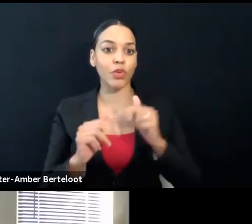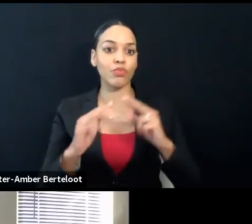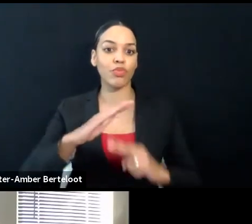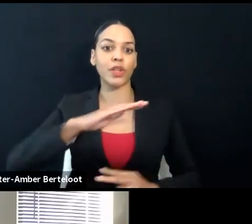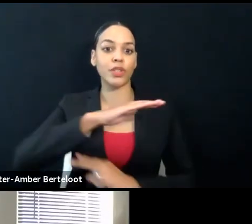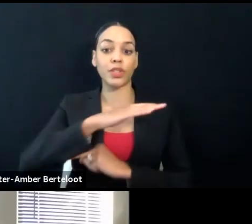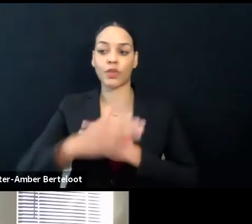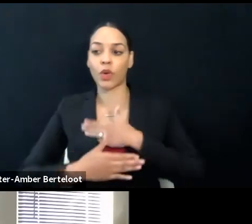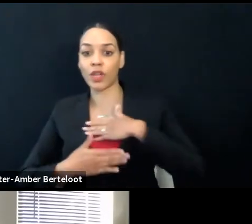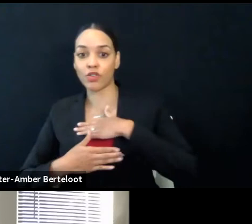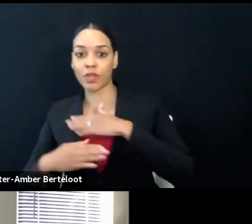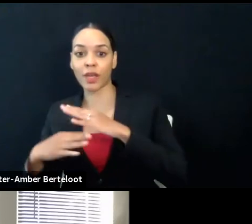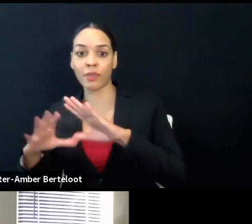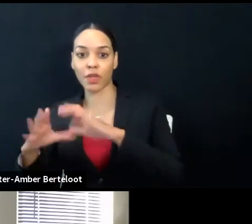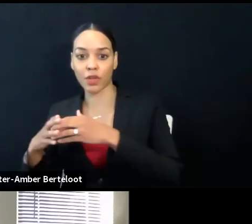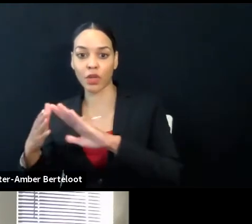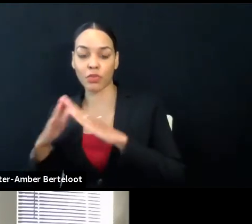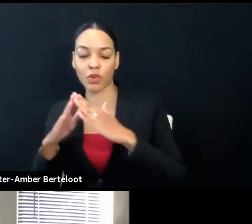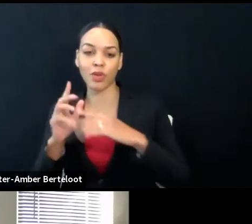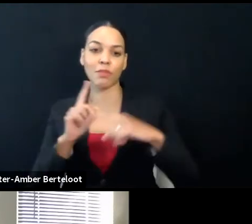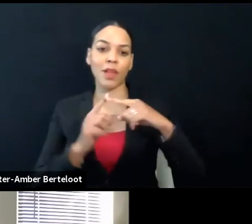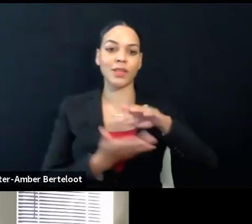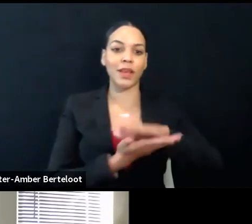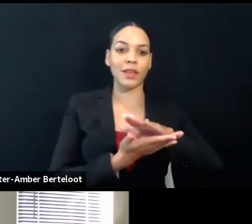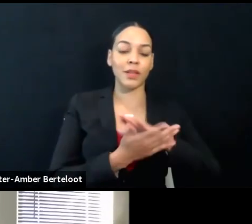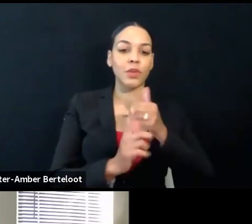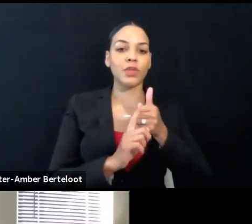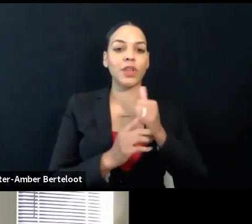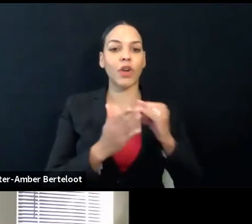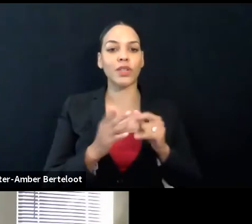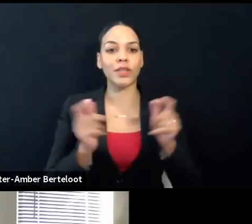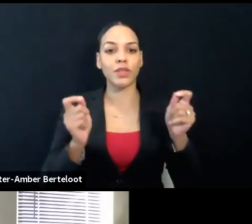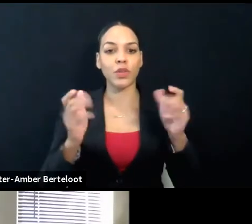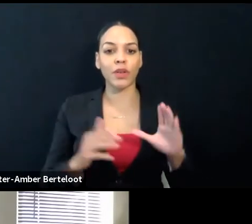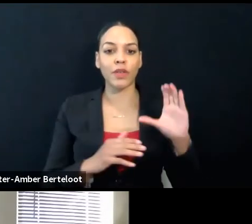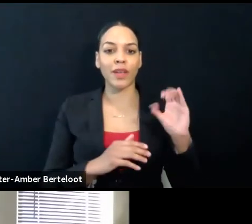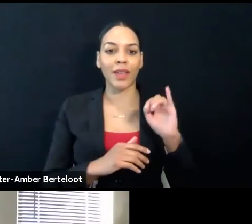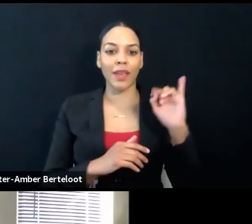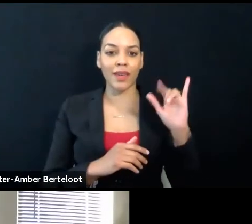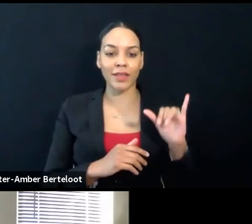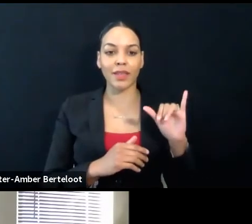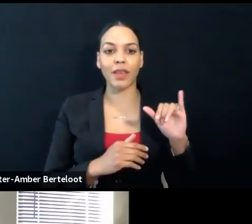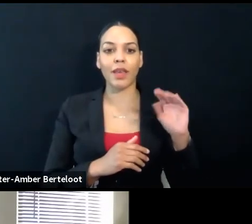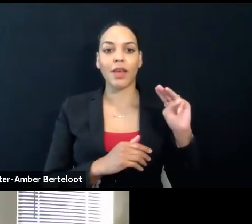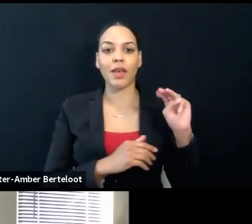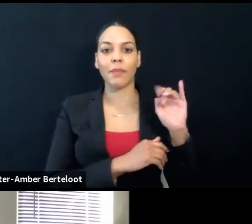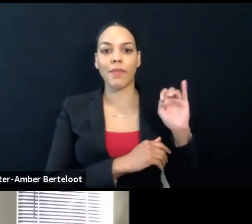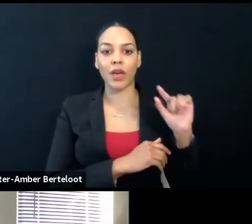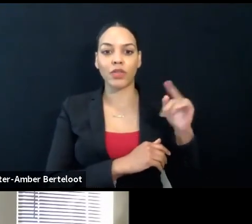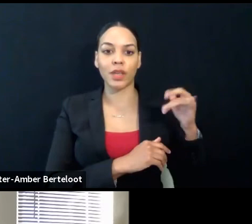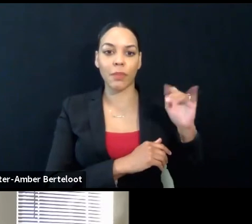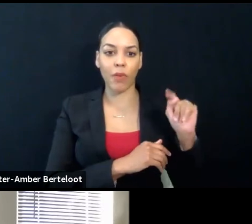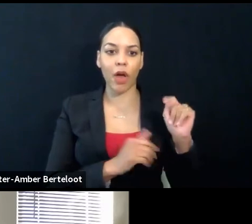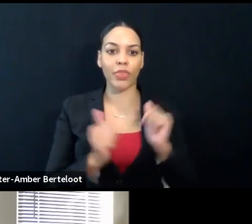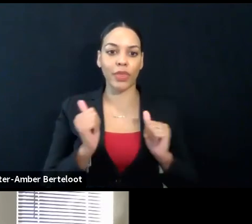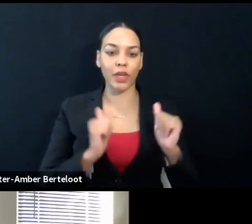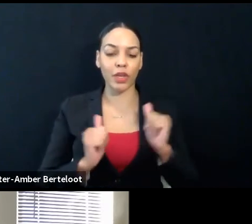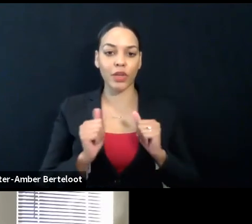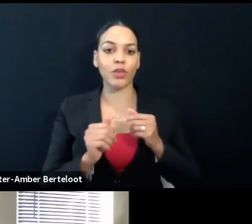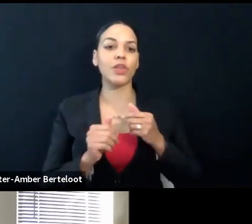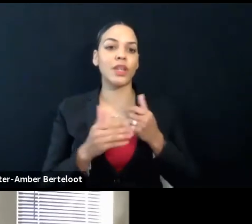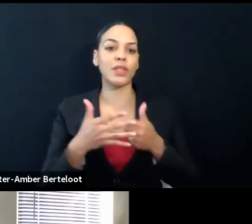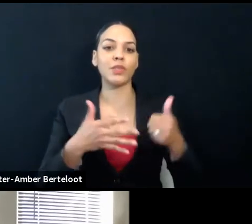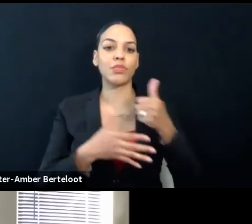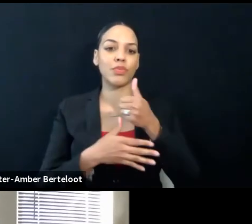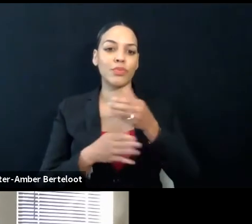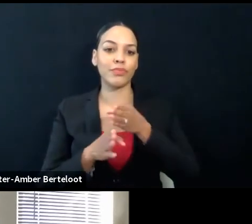and academia. She is the artistic director of the KC Melting Pot Theater, which is the premier African American theater company